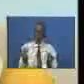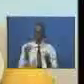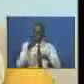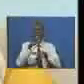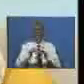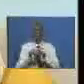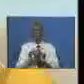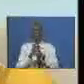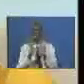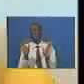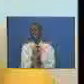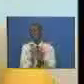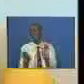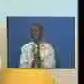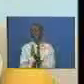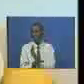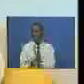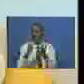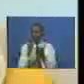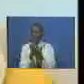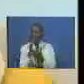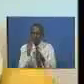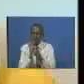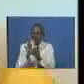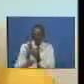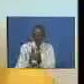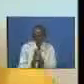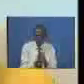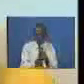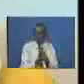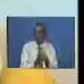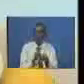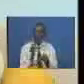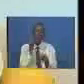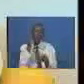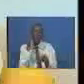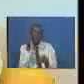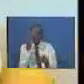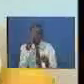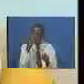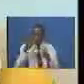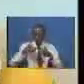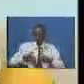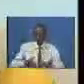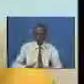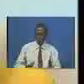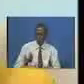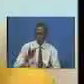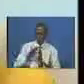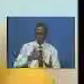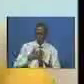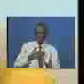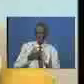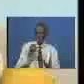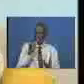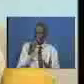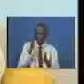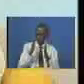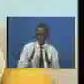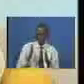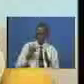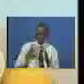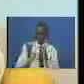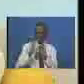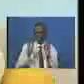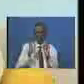women are thrown away from the matrimonial homes because they have born a white child because they think that's not it was fathered by a white person and so